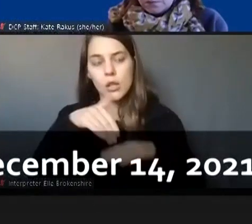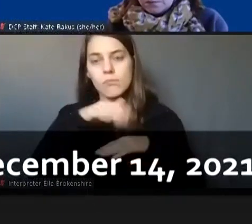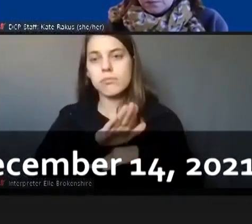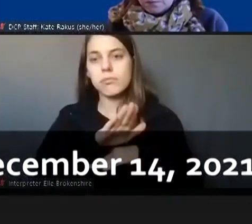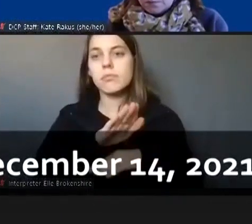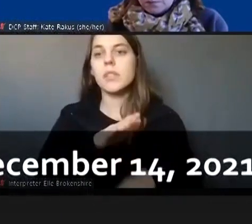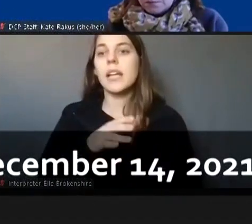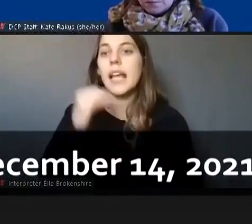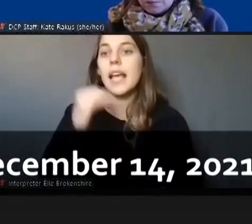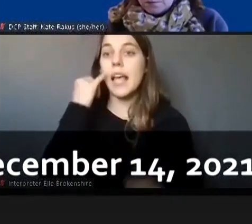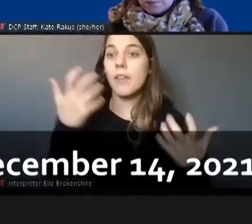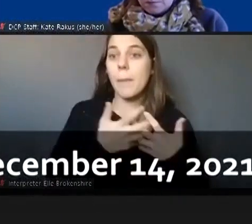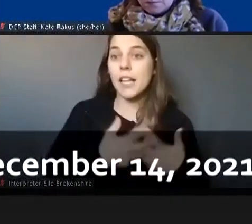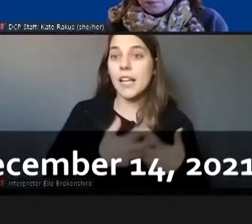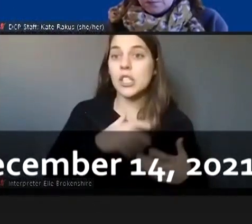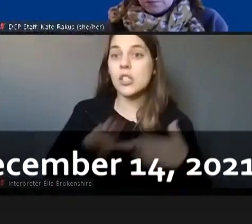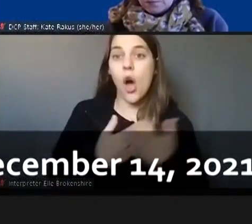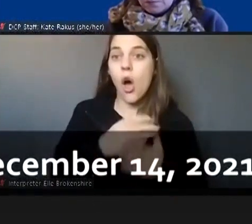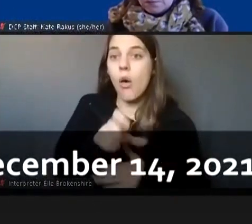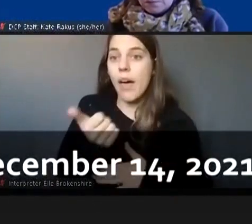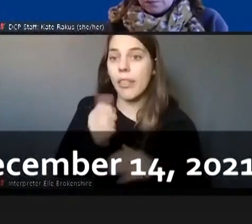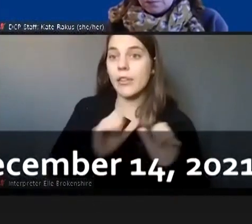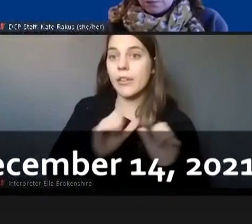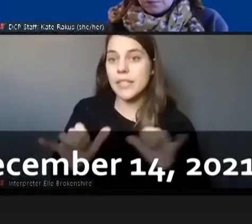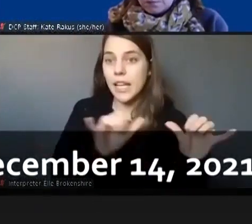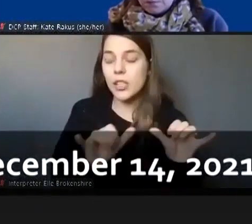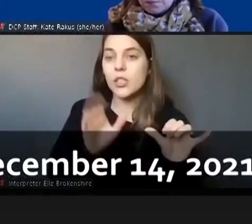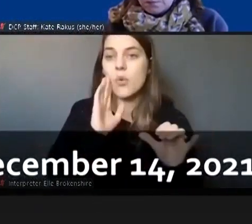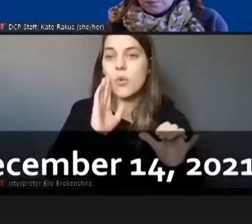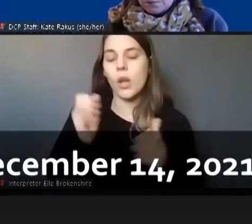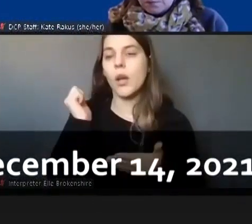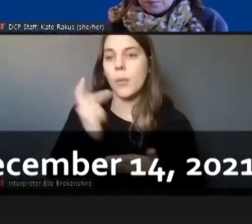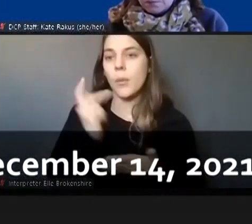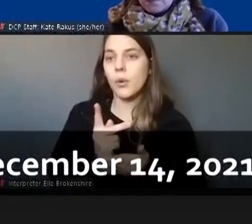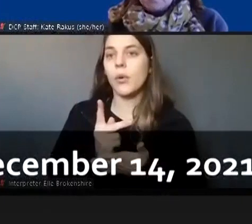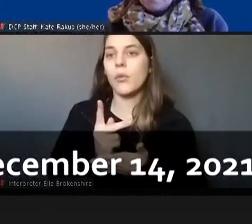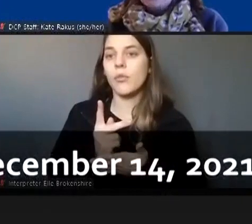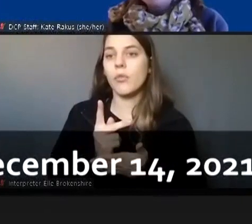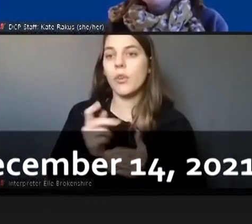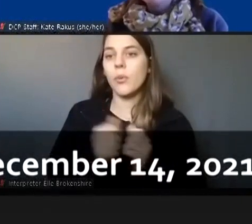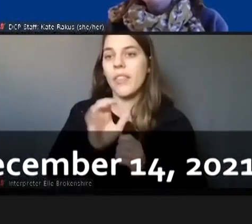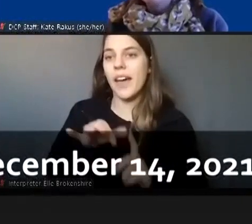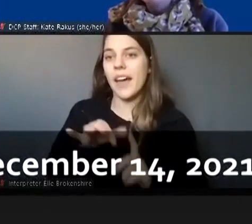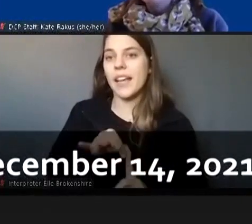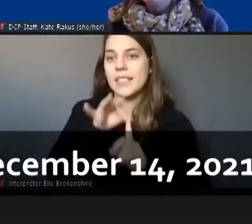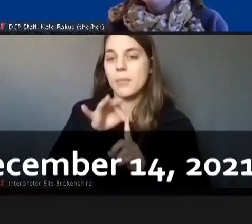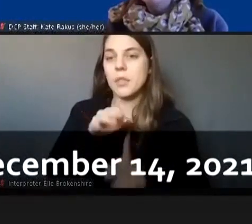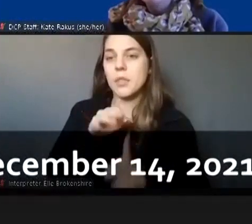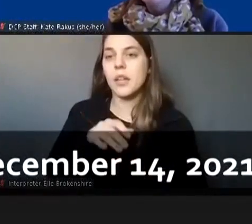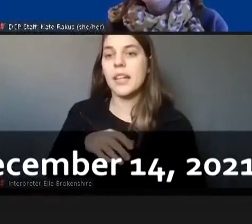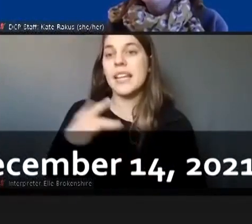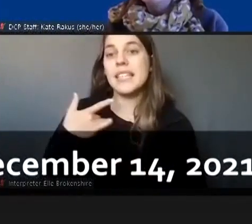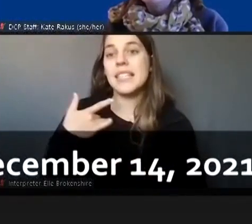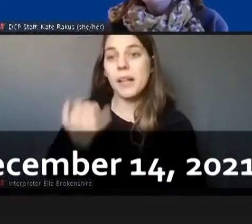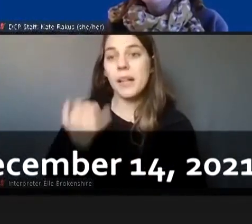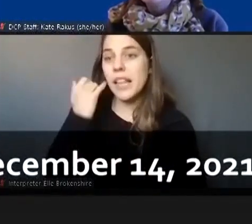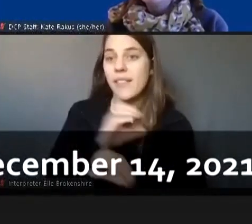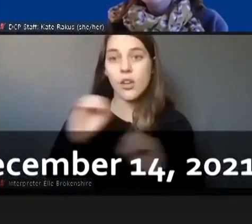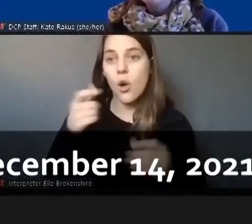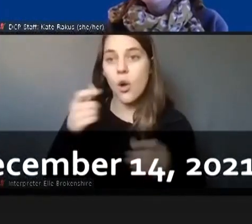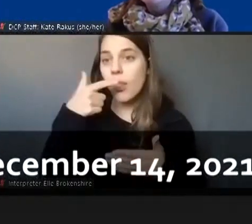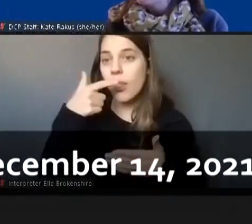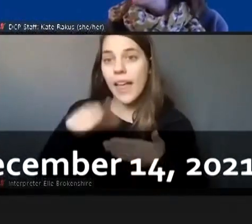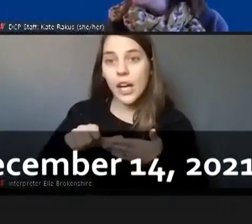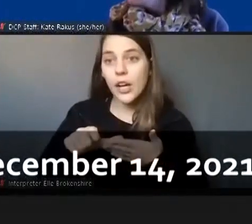other standards, we would move forward with that administrator's exception. Typically, when we don't receive a letter or if